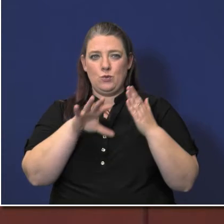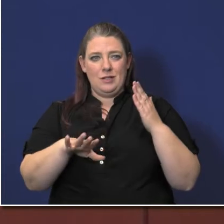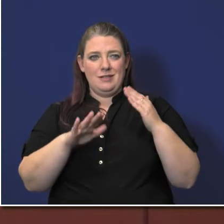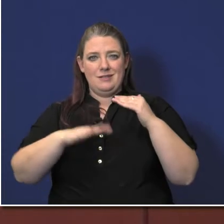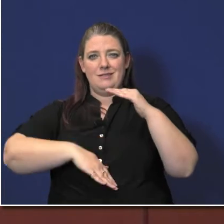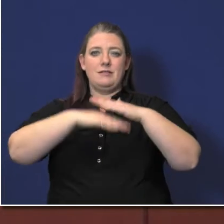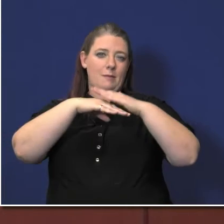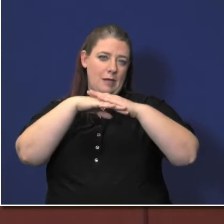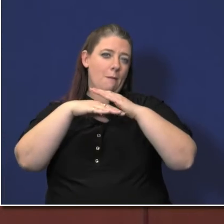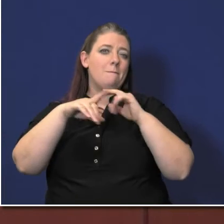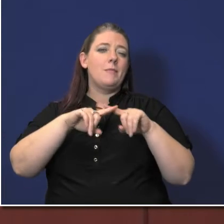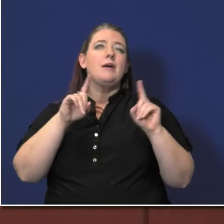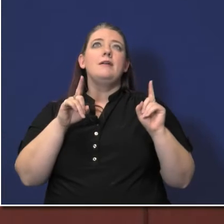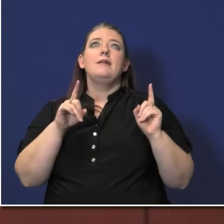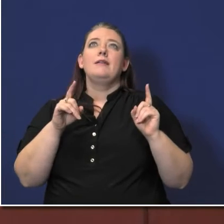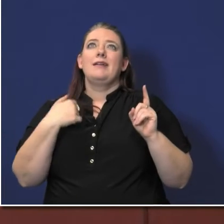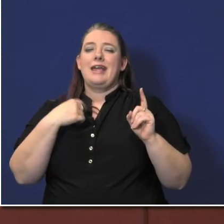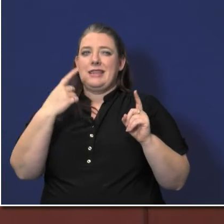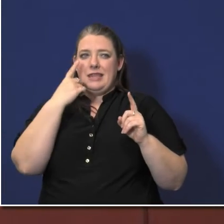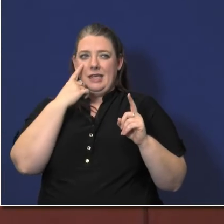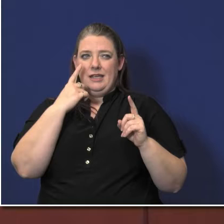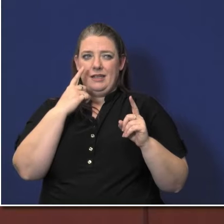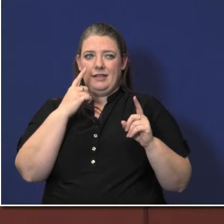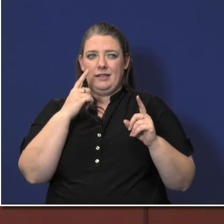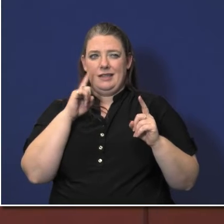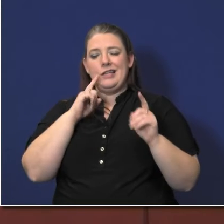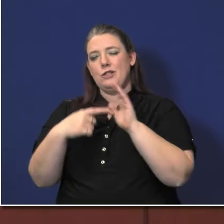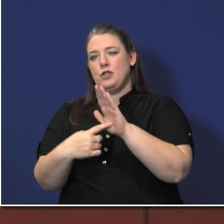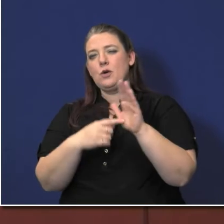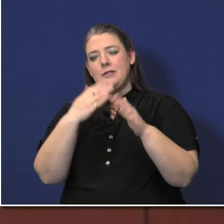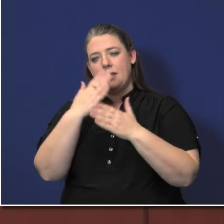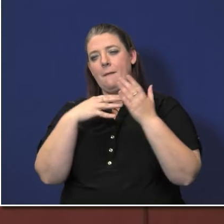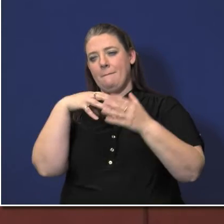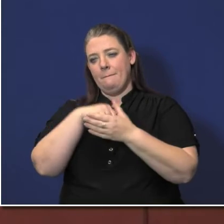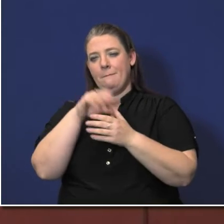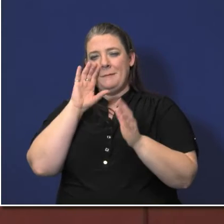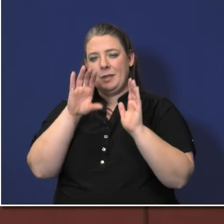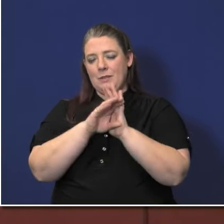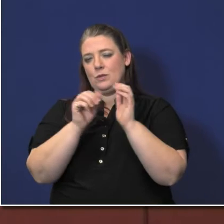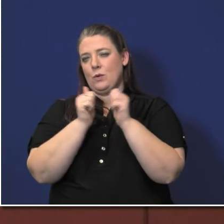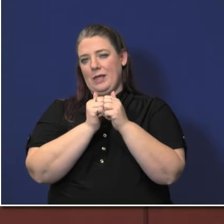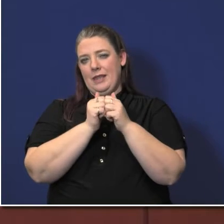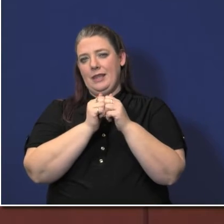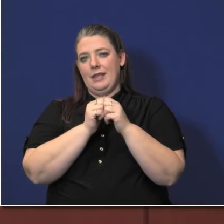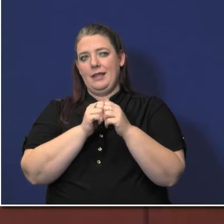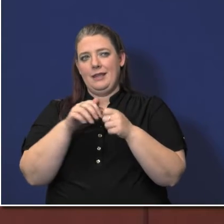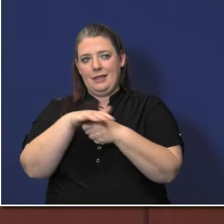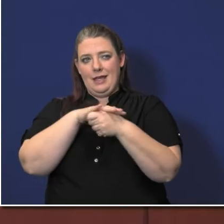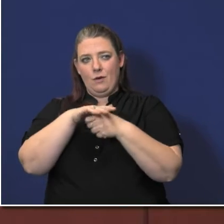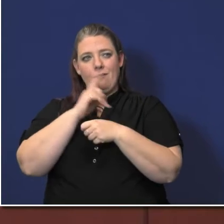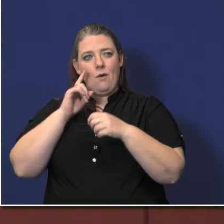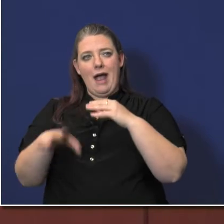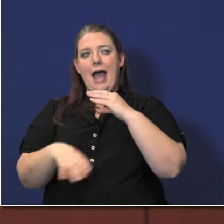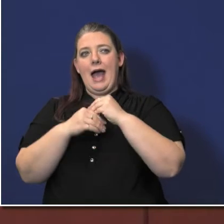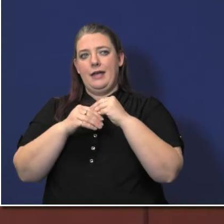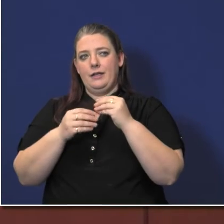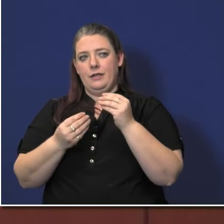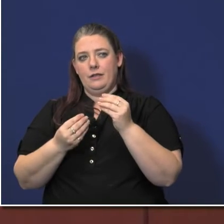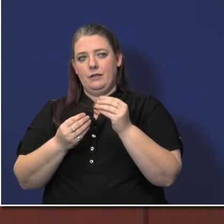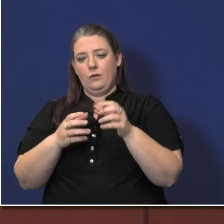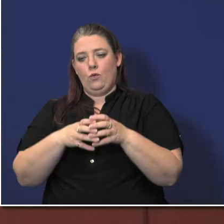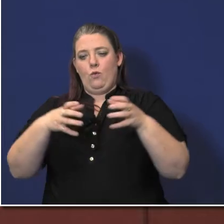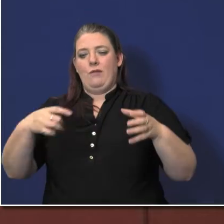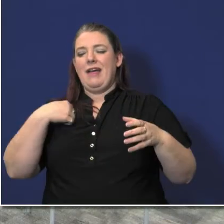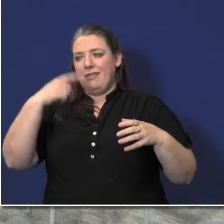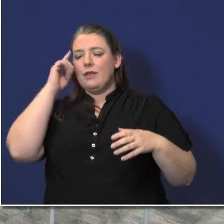But I think they showed some in the picture with the room for added growth. I think we should be okay. We do,